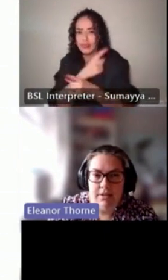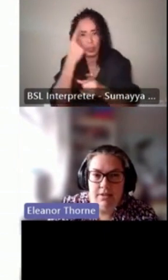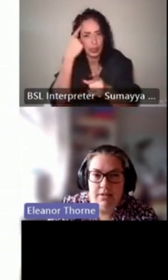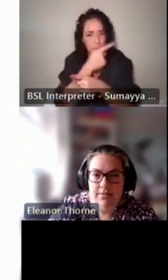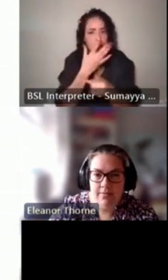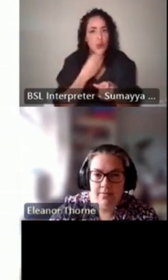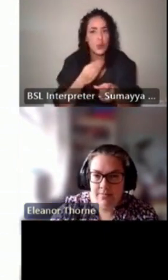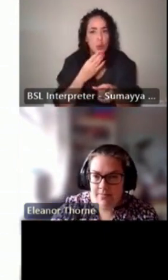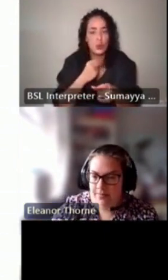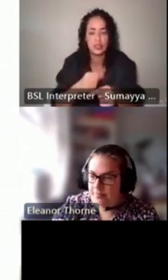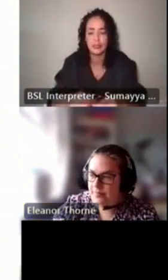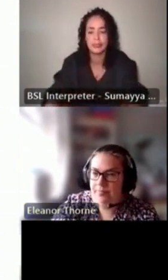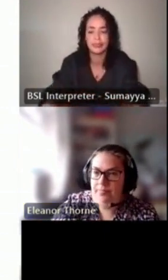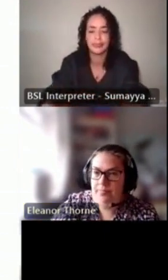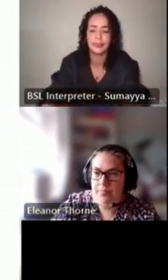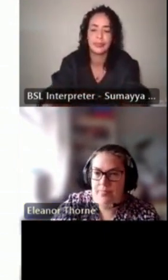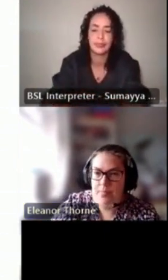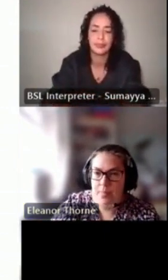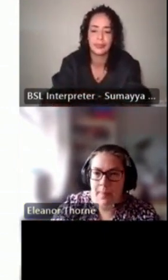used?